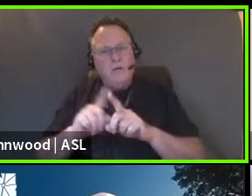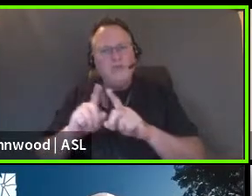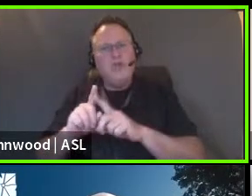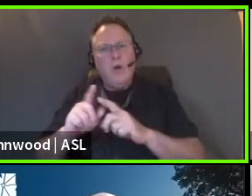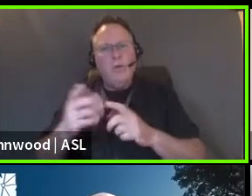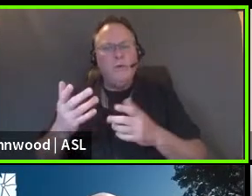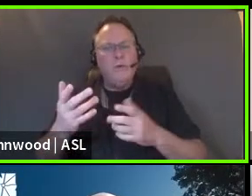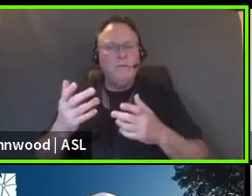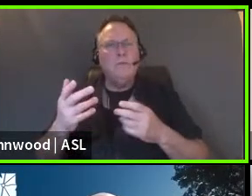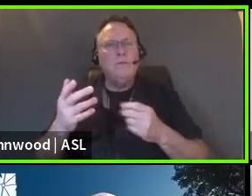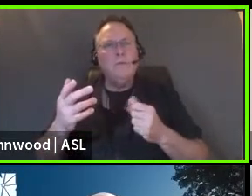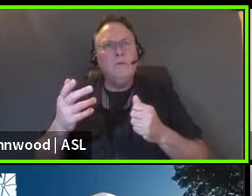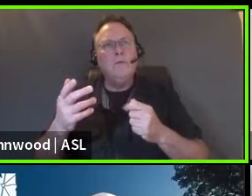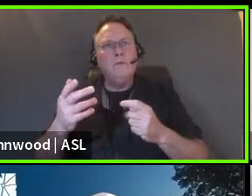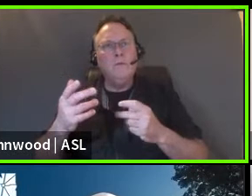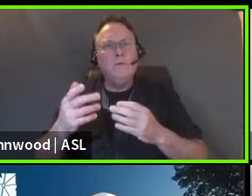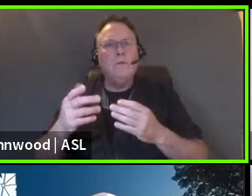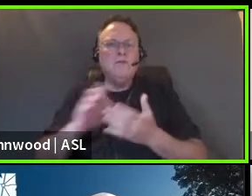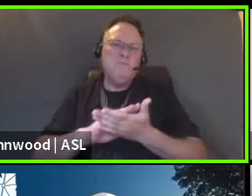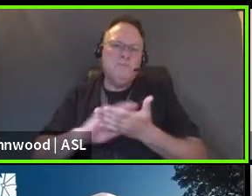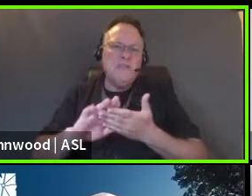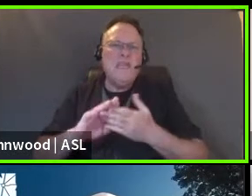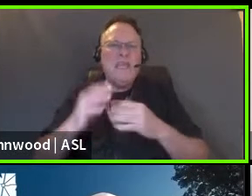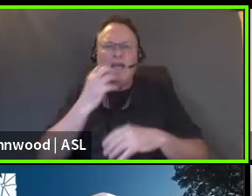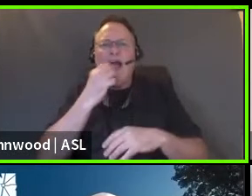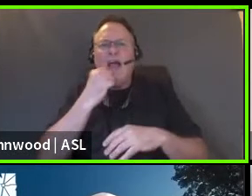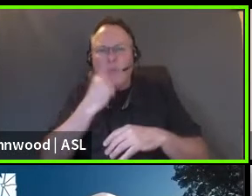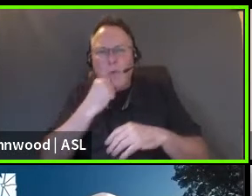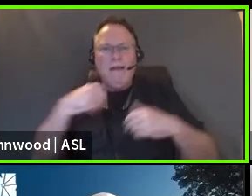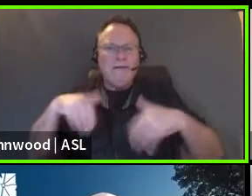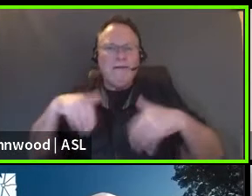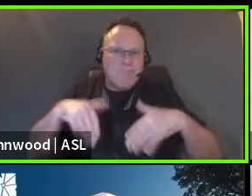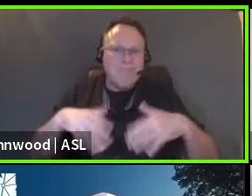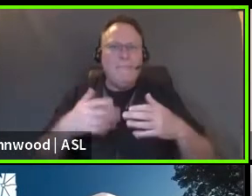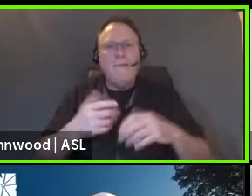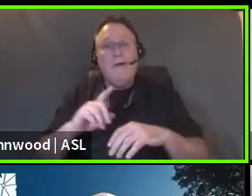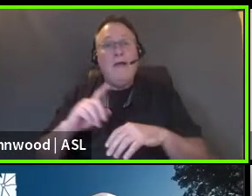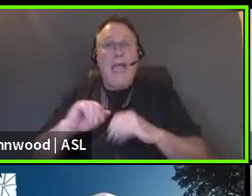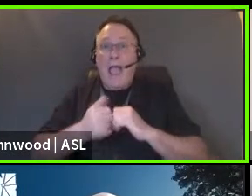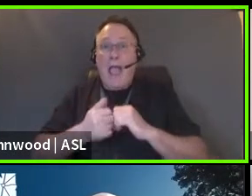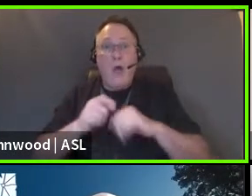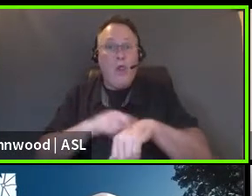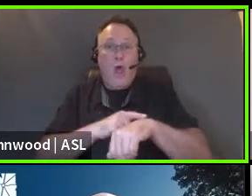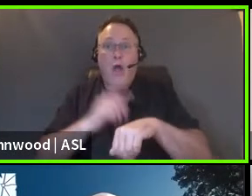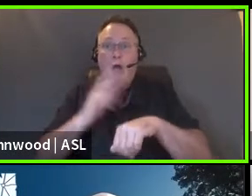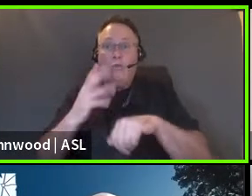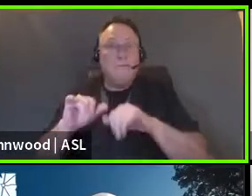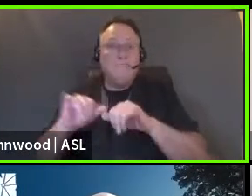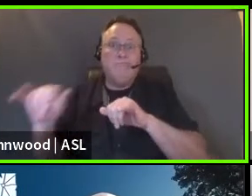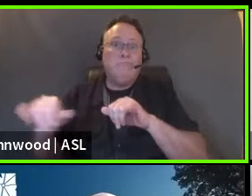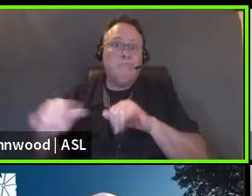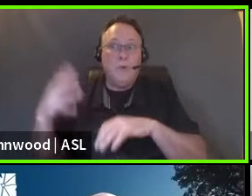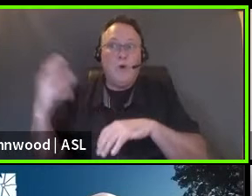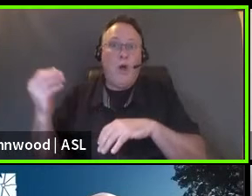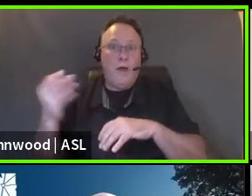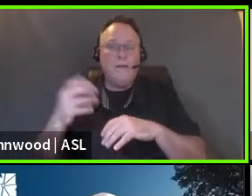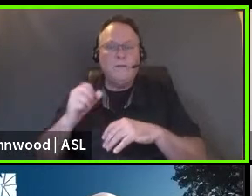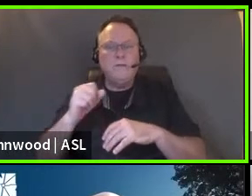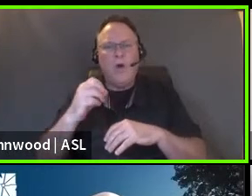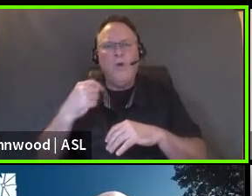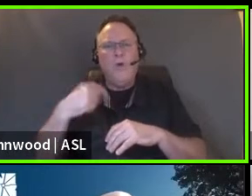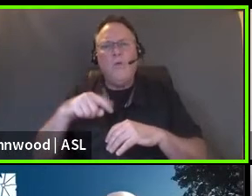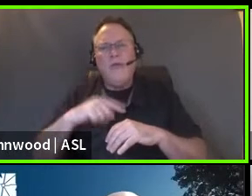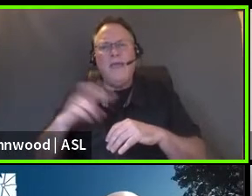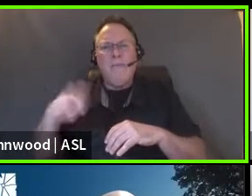clean underclothes for all of us because we didn't know where or how long we'd be gone. But we